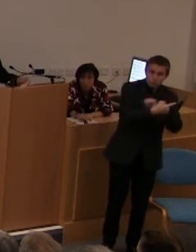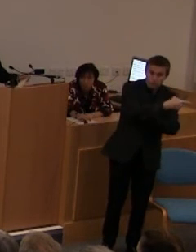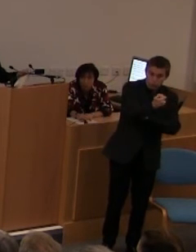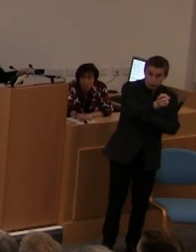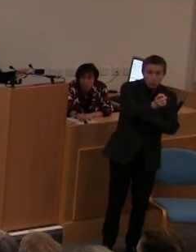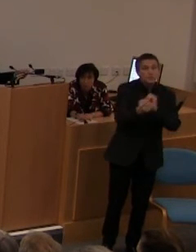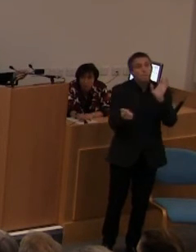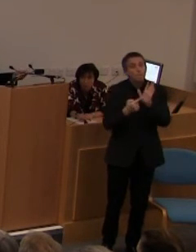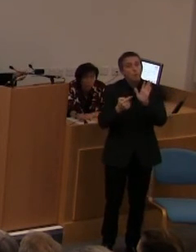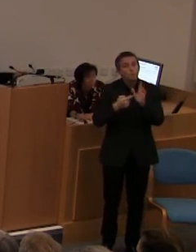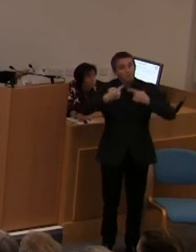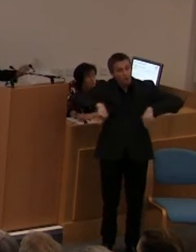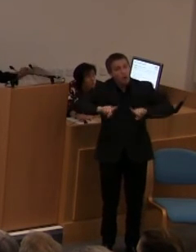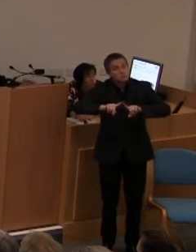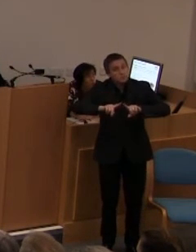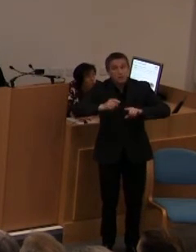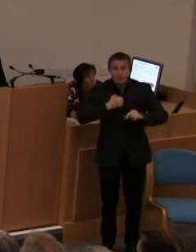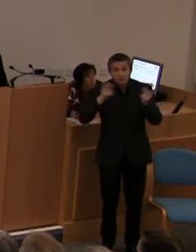what drives what we're doing.